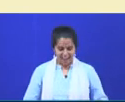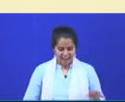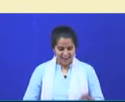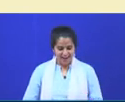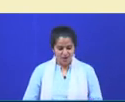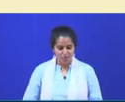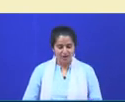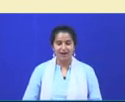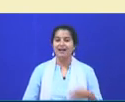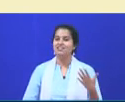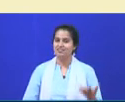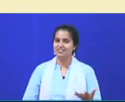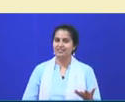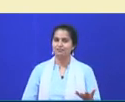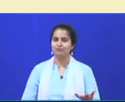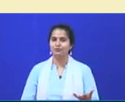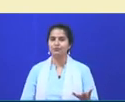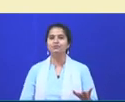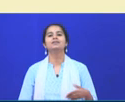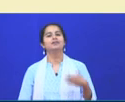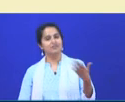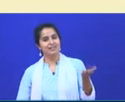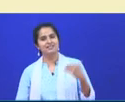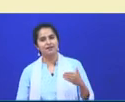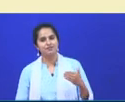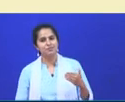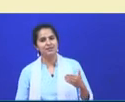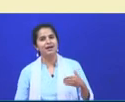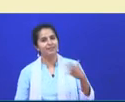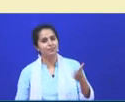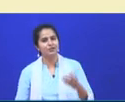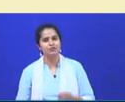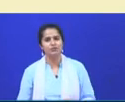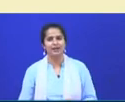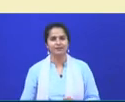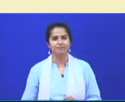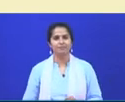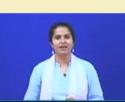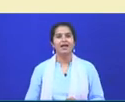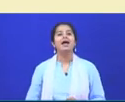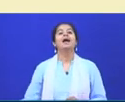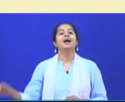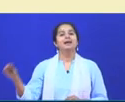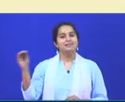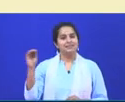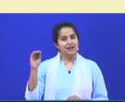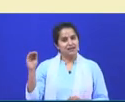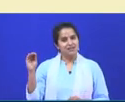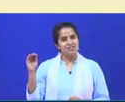Alright, and now I'll recite it for you, recite after me and then we'll do it together.